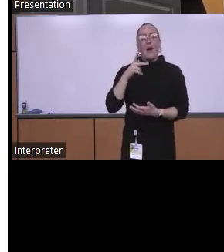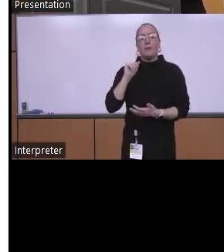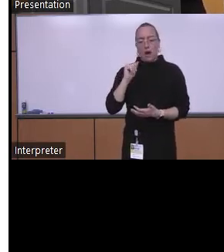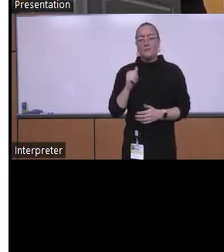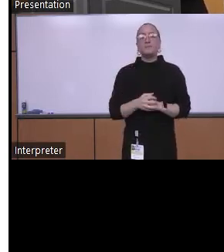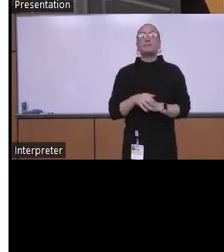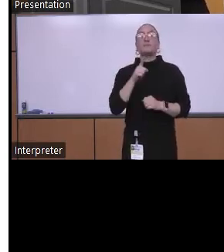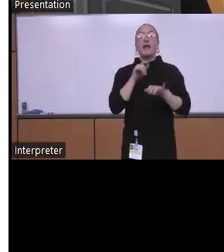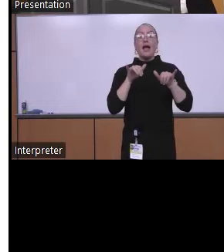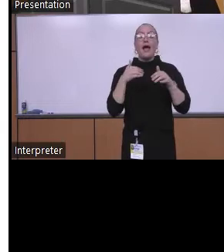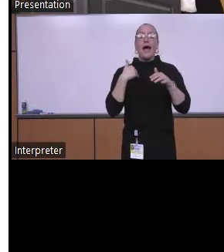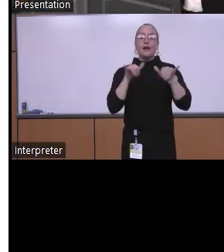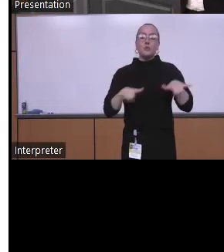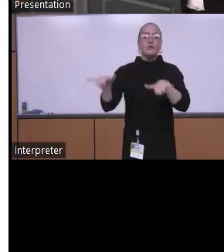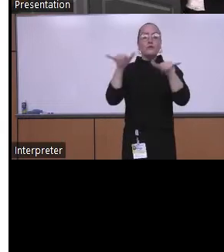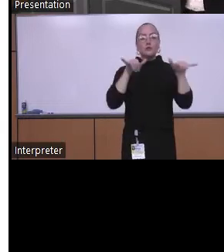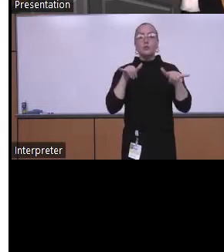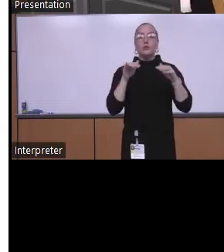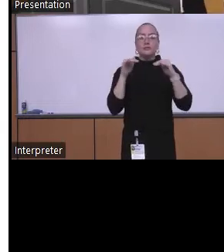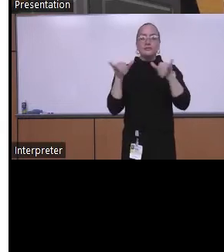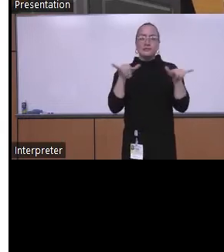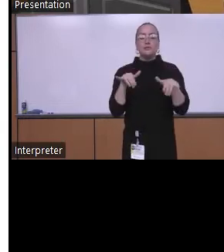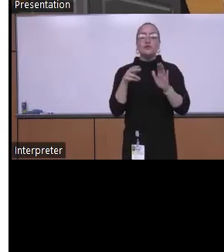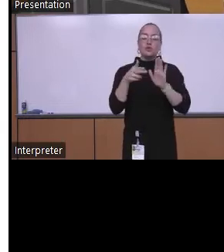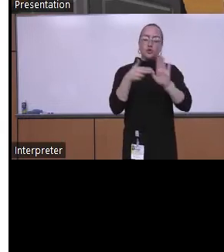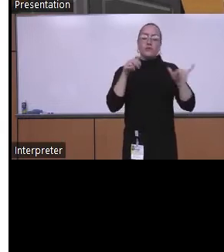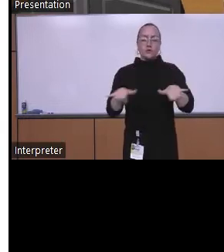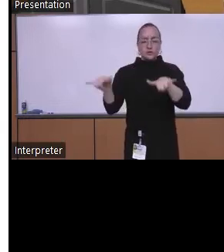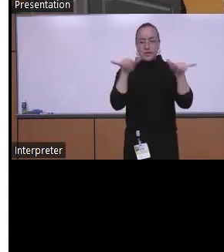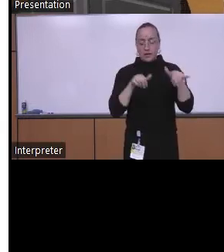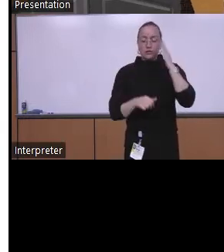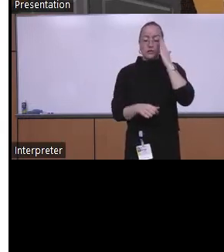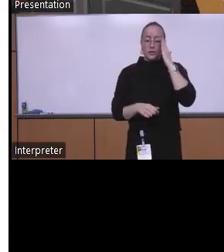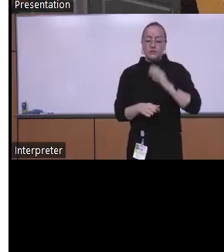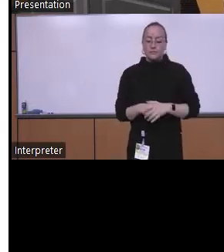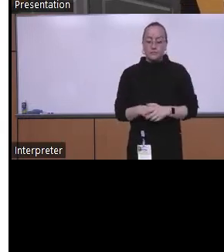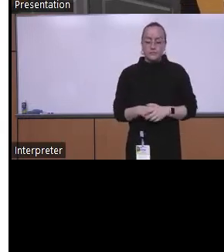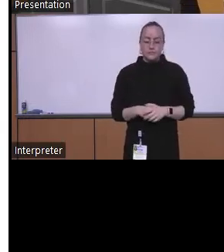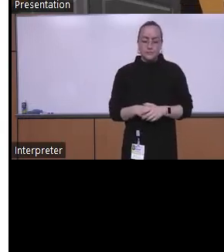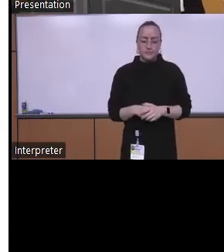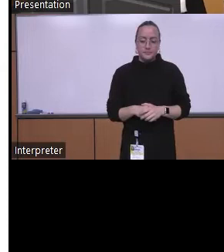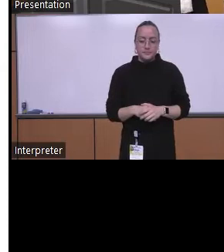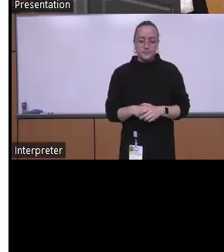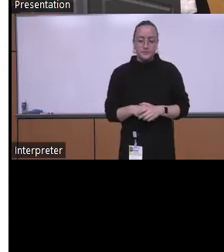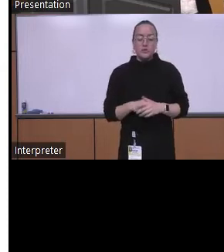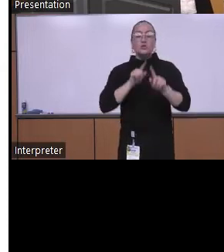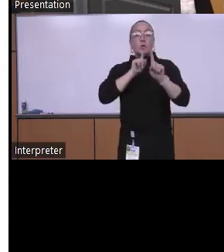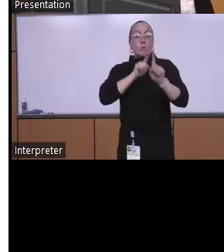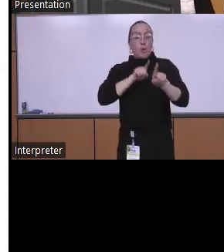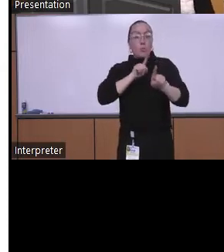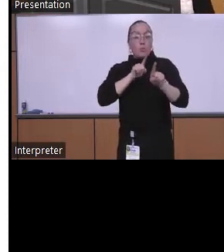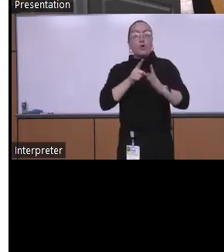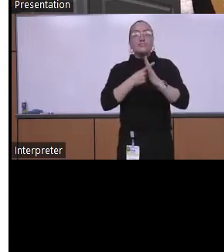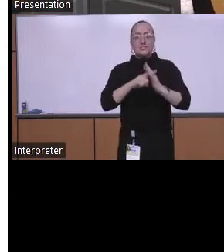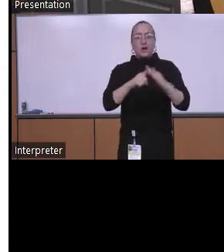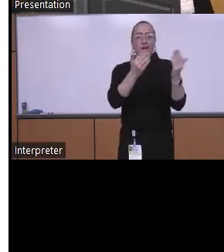federal standards. States opened hotlines, and with significant public awareness campaigns, reports start pouring in. These reports are primarily